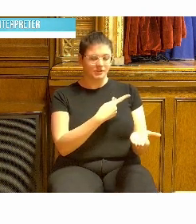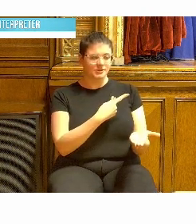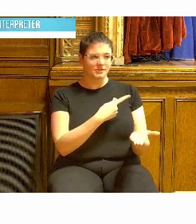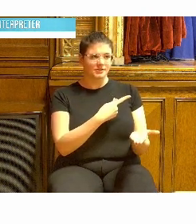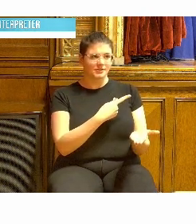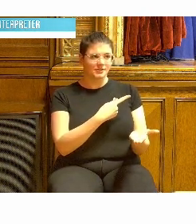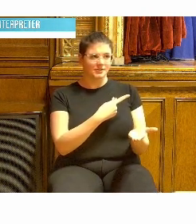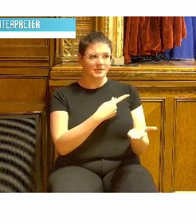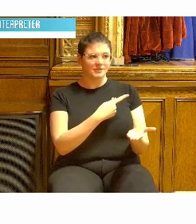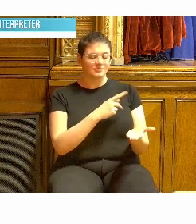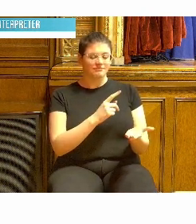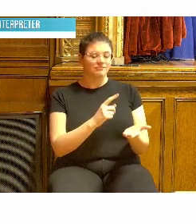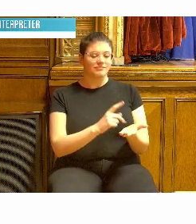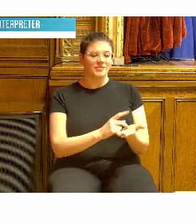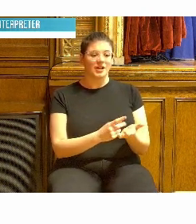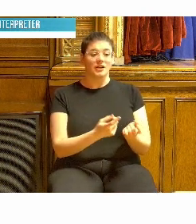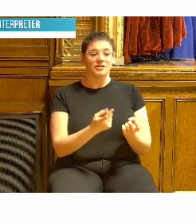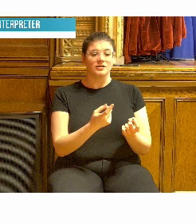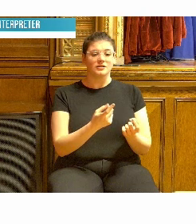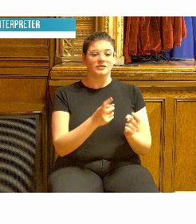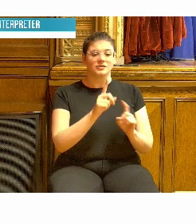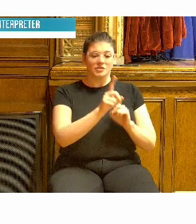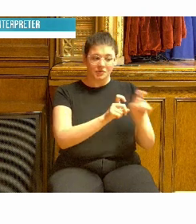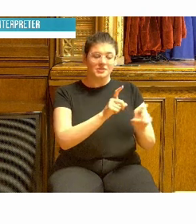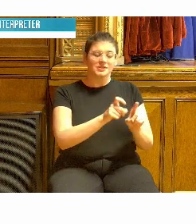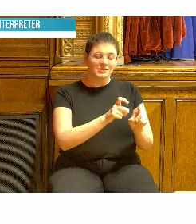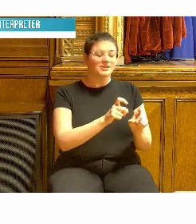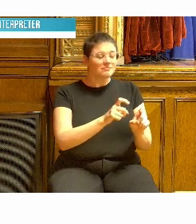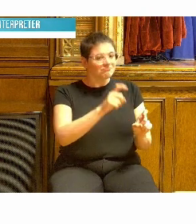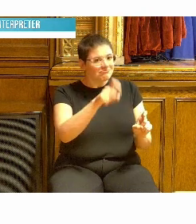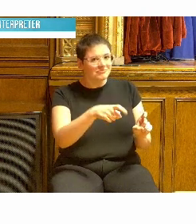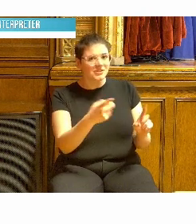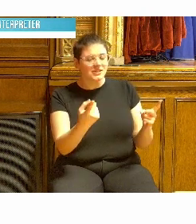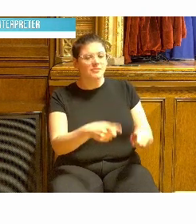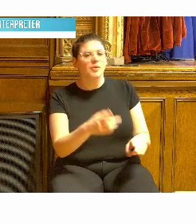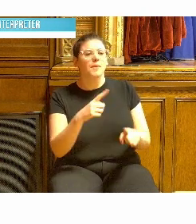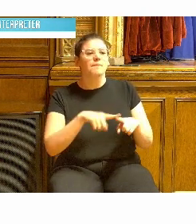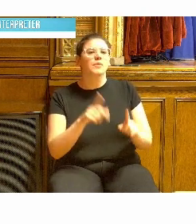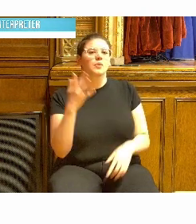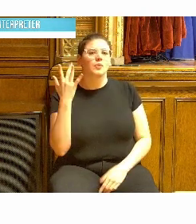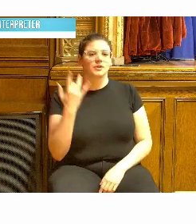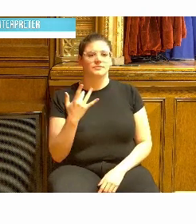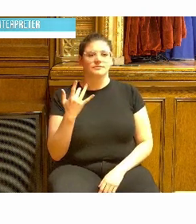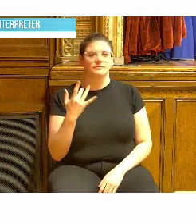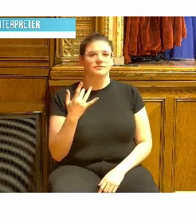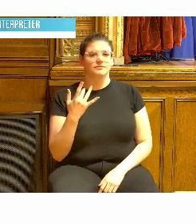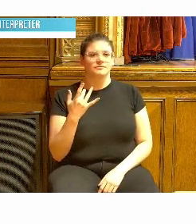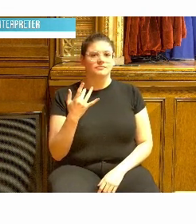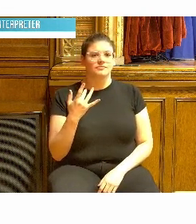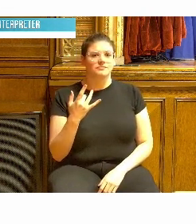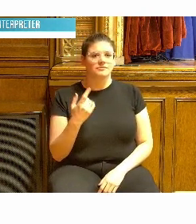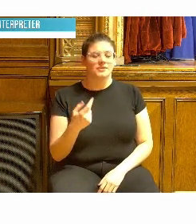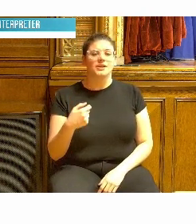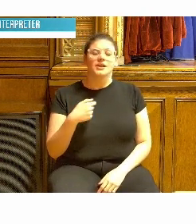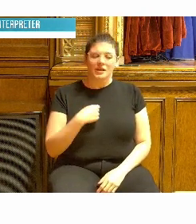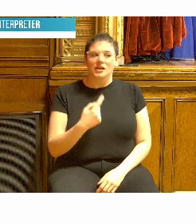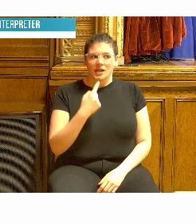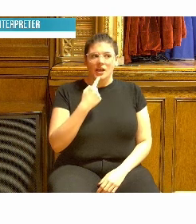the question is, it definitely needs to happen, but why? All of the, and I will say that